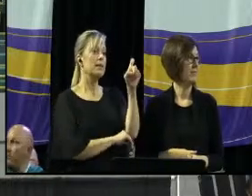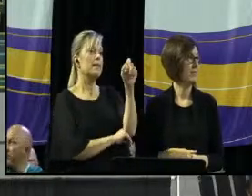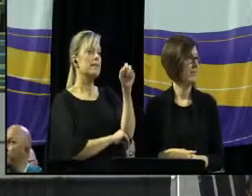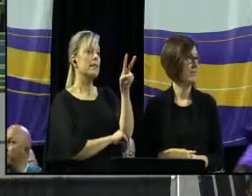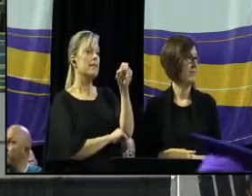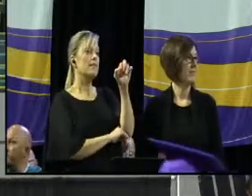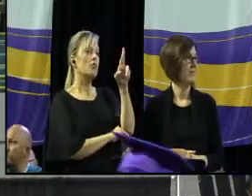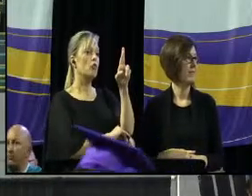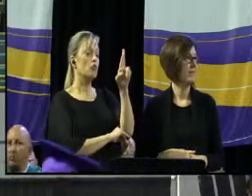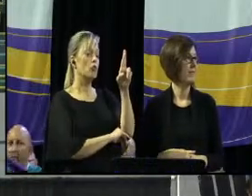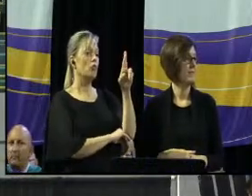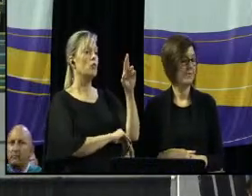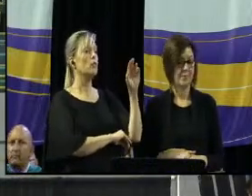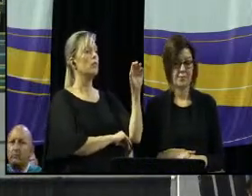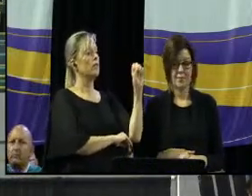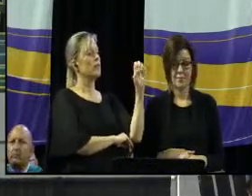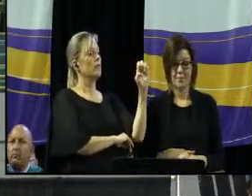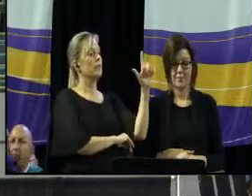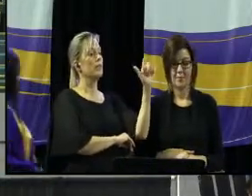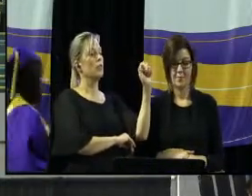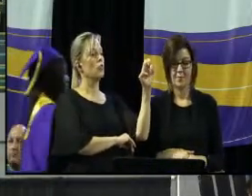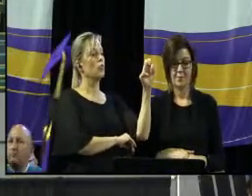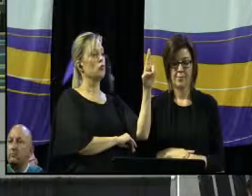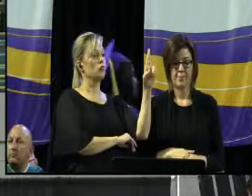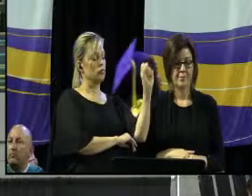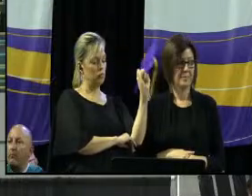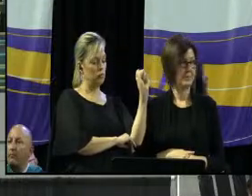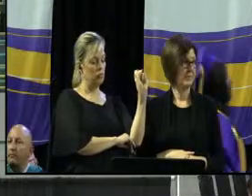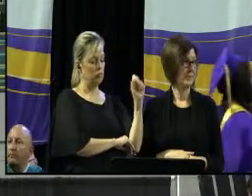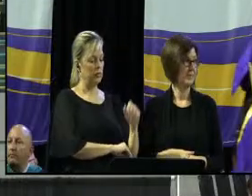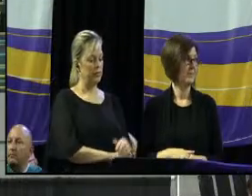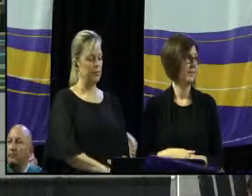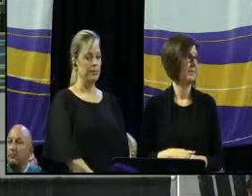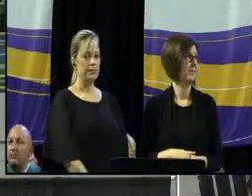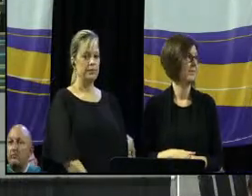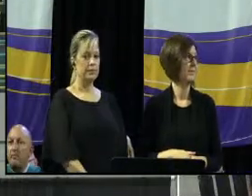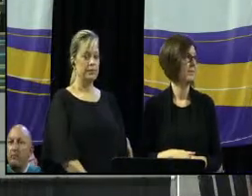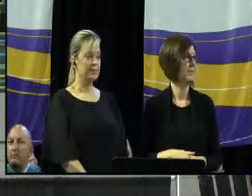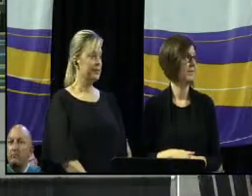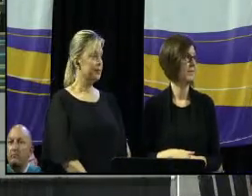Xavier Michelle Sellers.